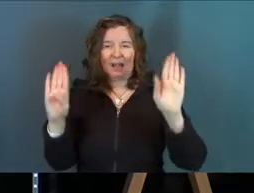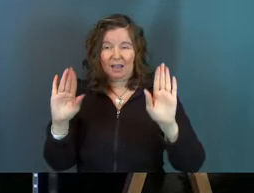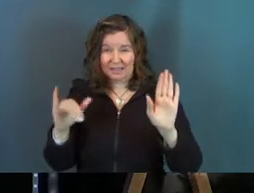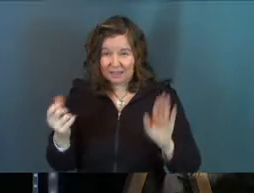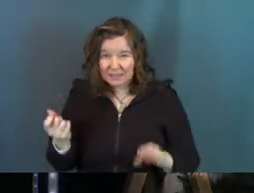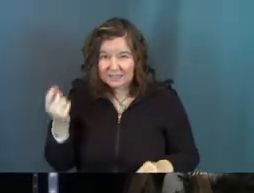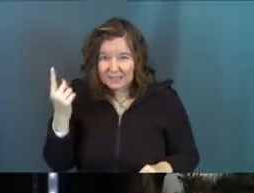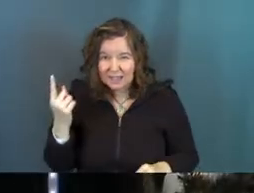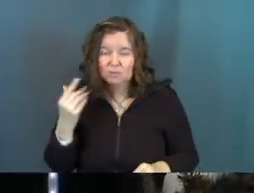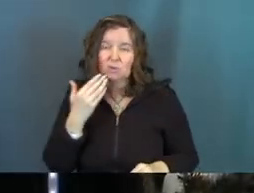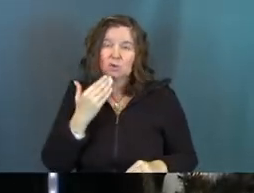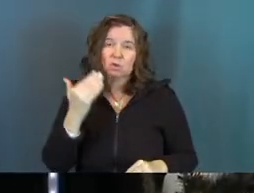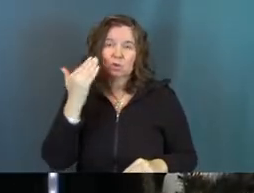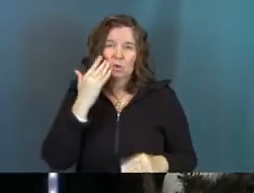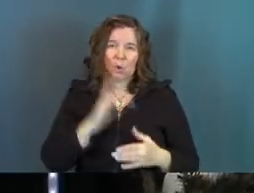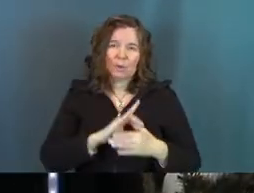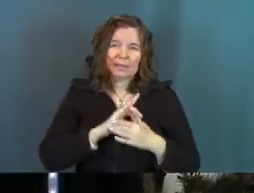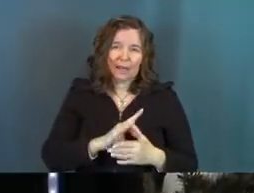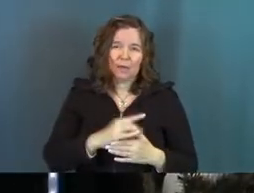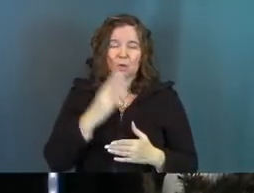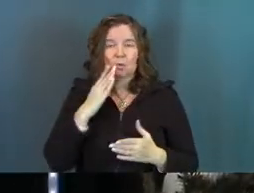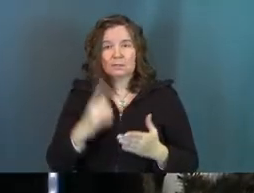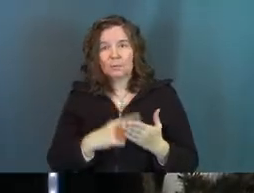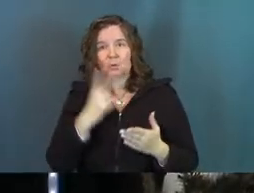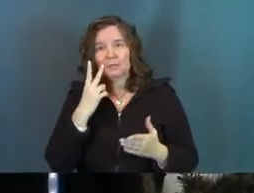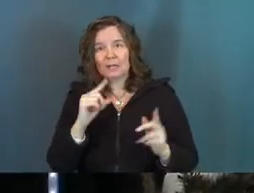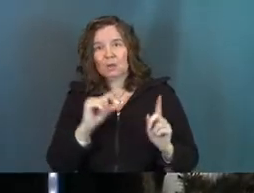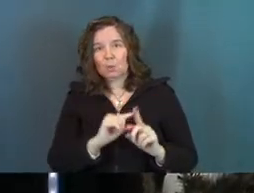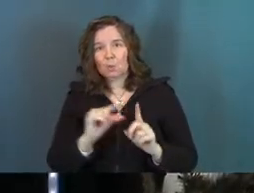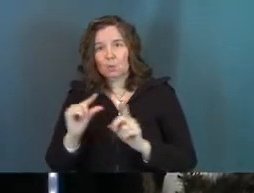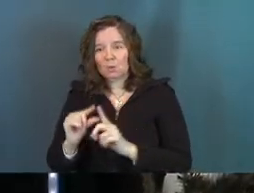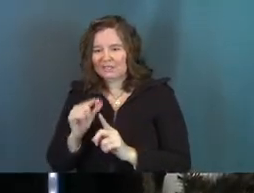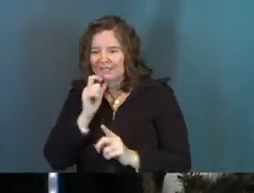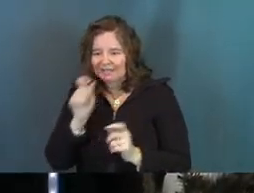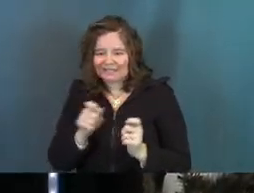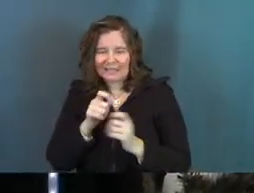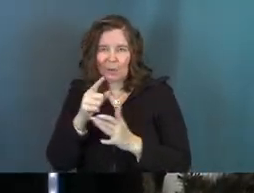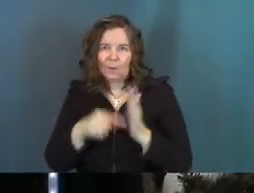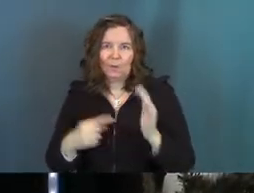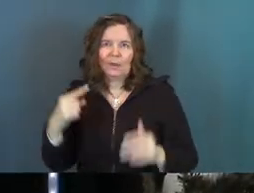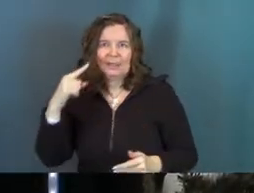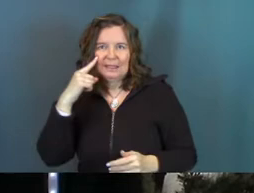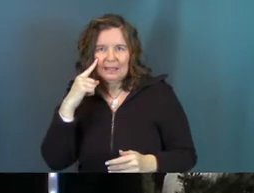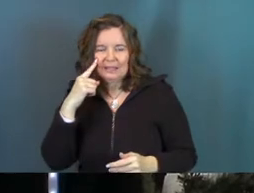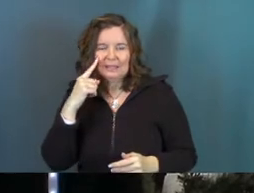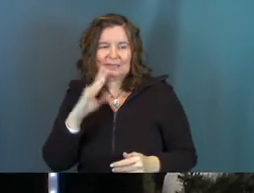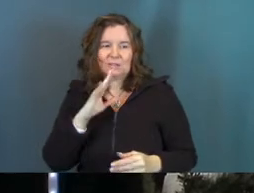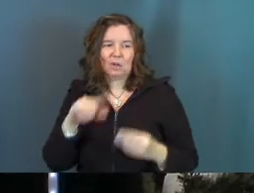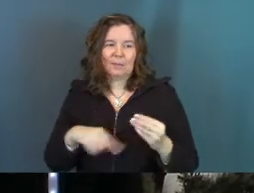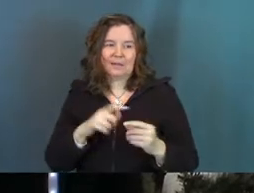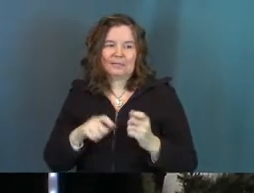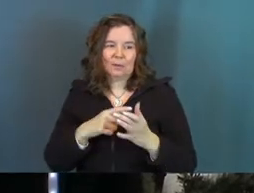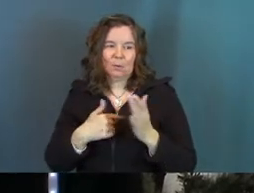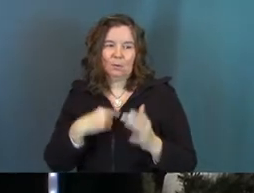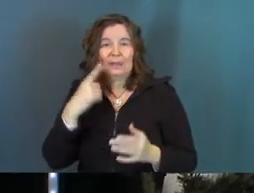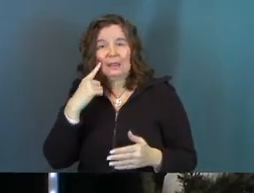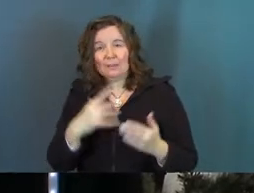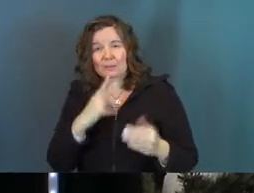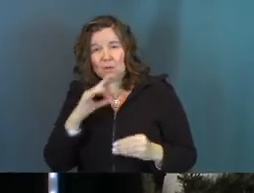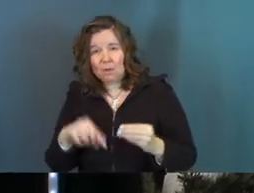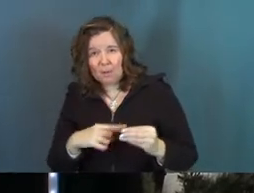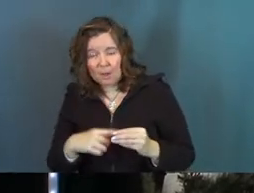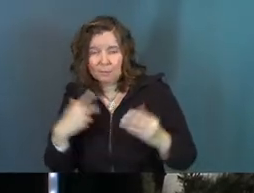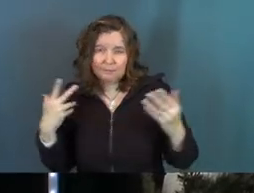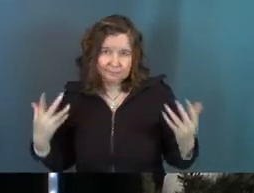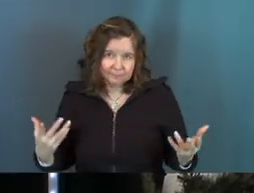make sense? And so it's good to just know context, to know that sometimes we see that word and it's not exactly what we think. It's not talking about exactly what we think it might be talking